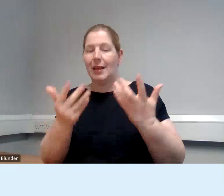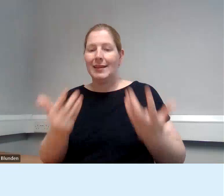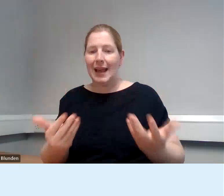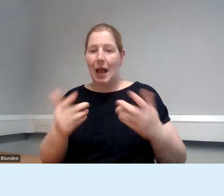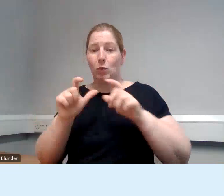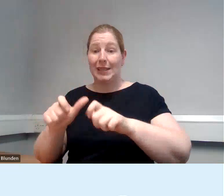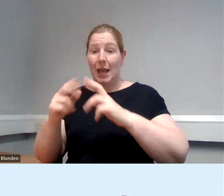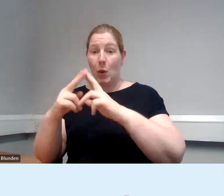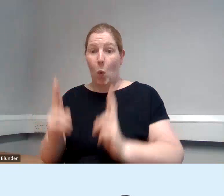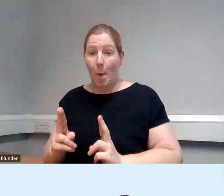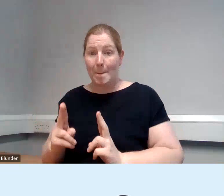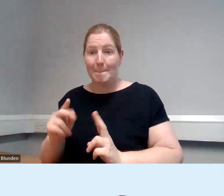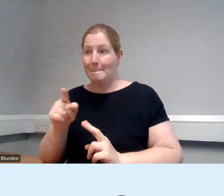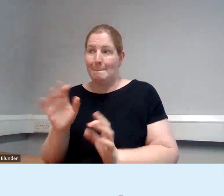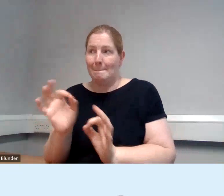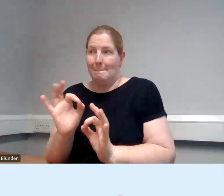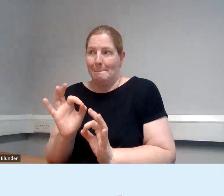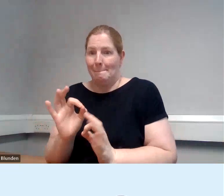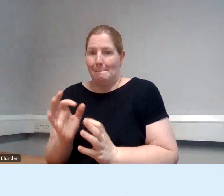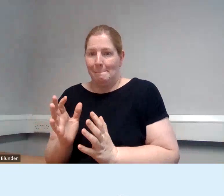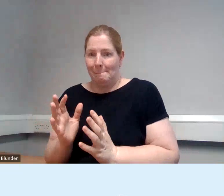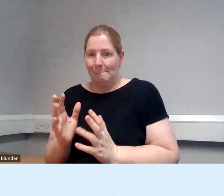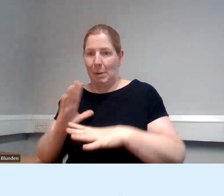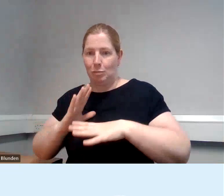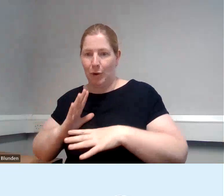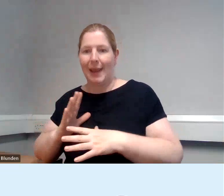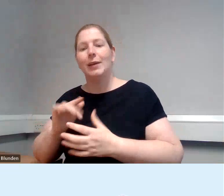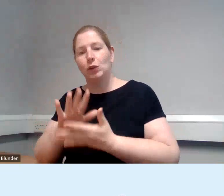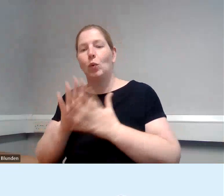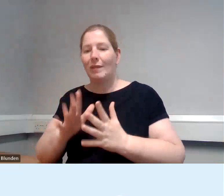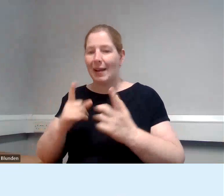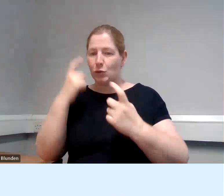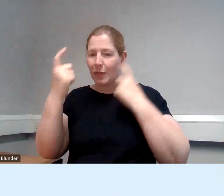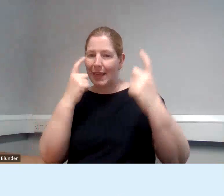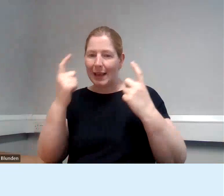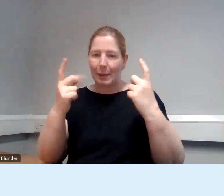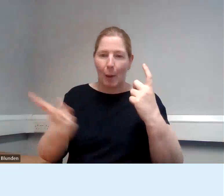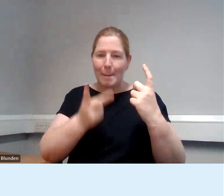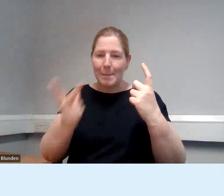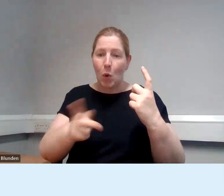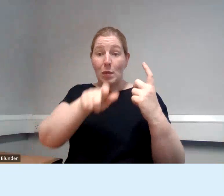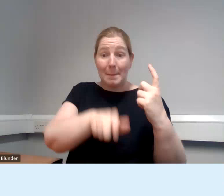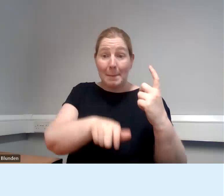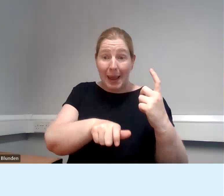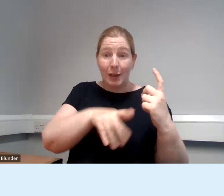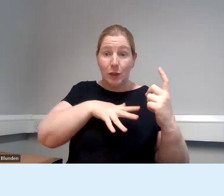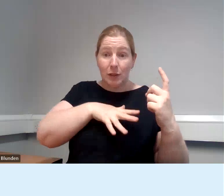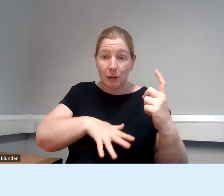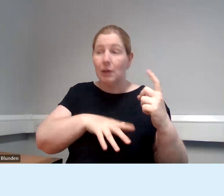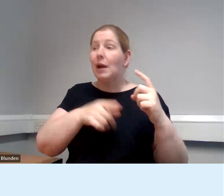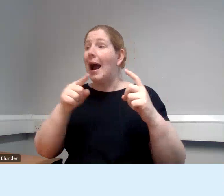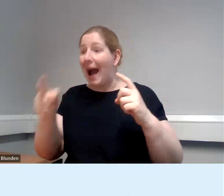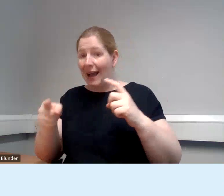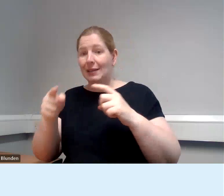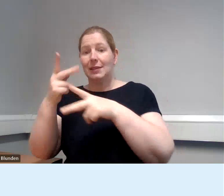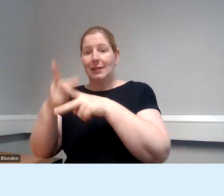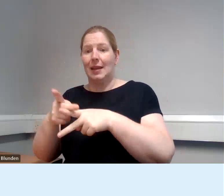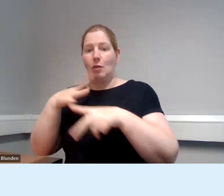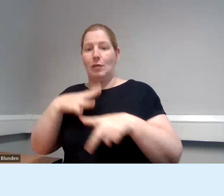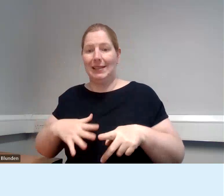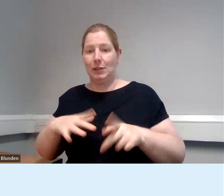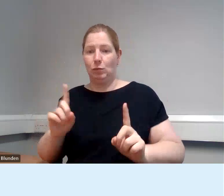taking into consideration the needs of the carer as well as the needs of the patient in those situations. But generally, it's